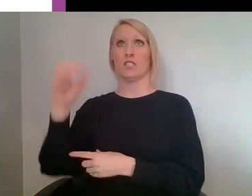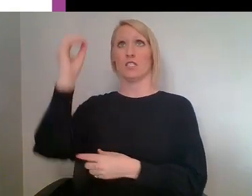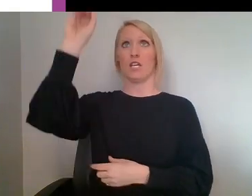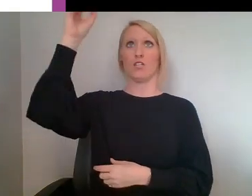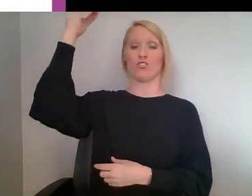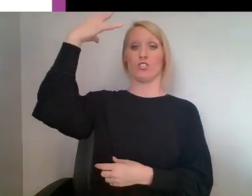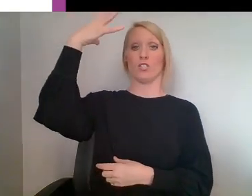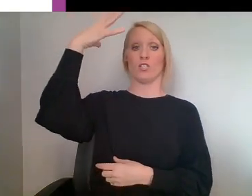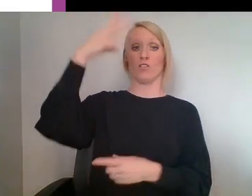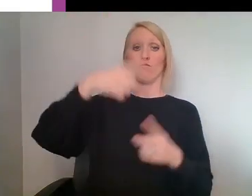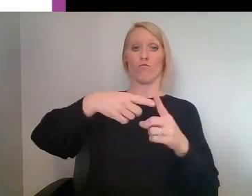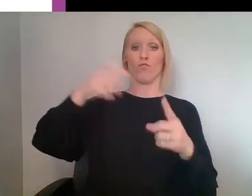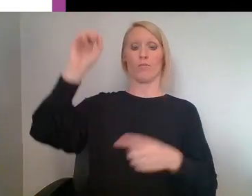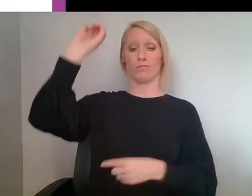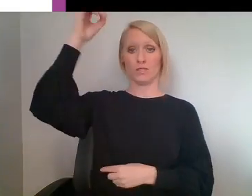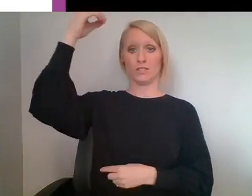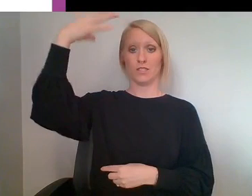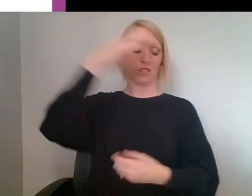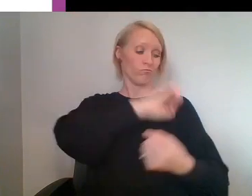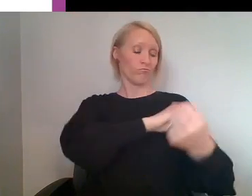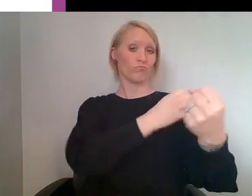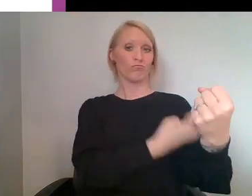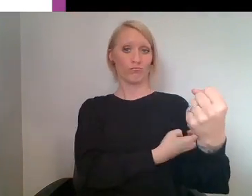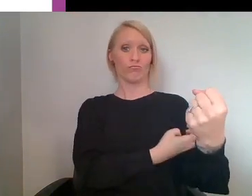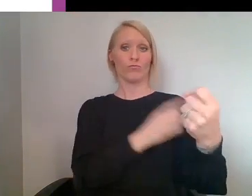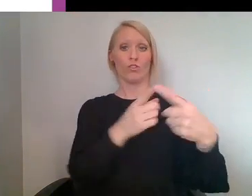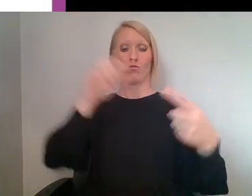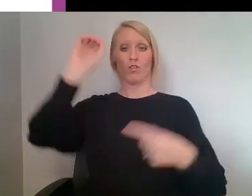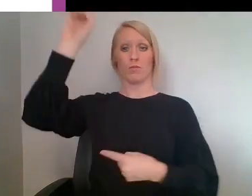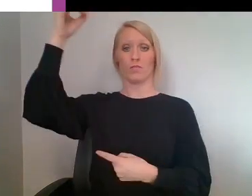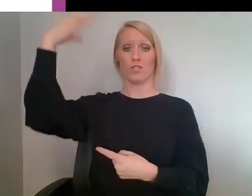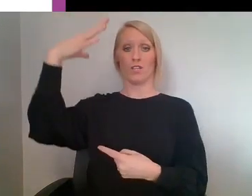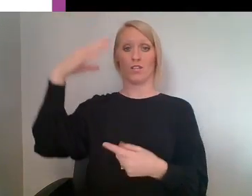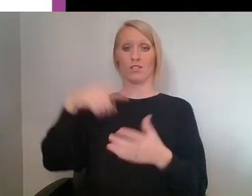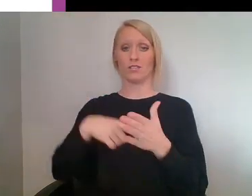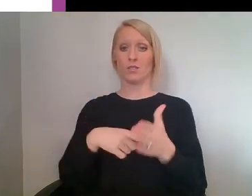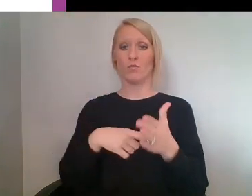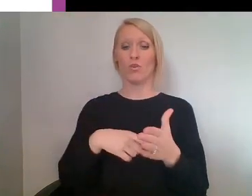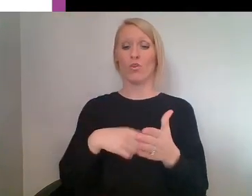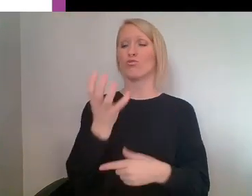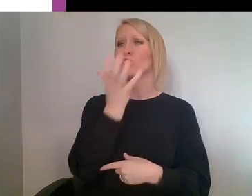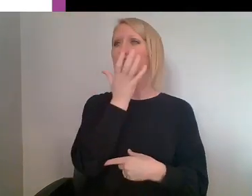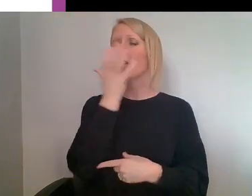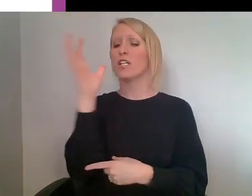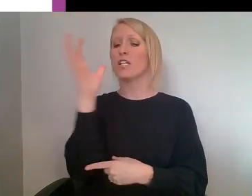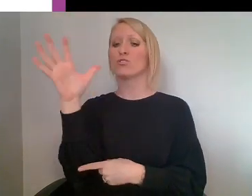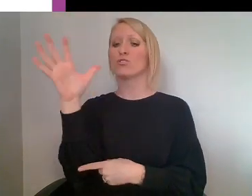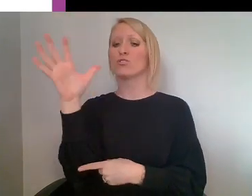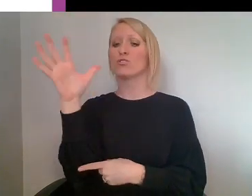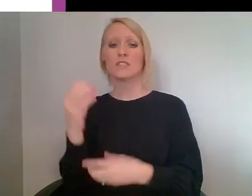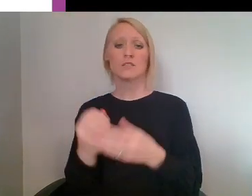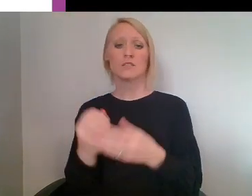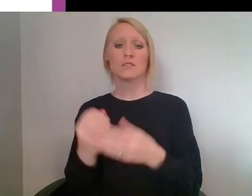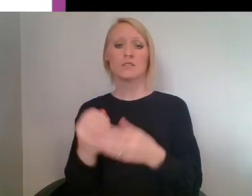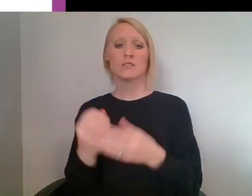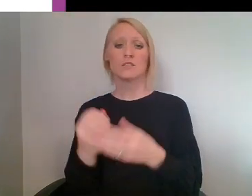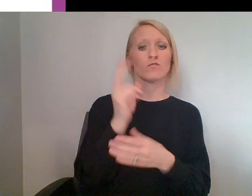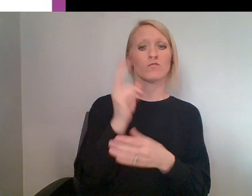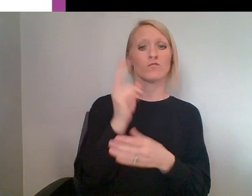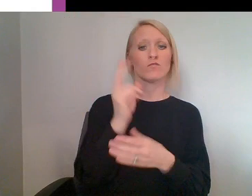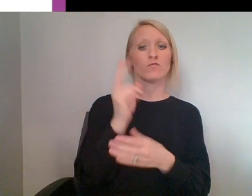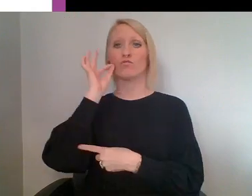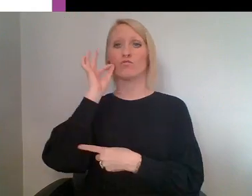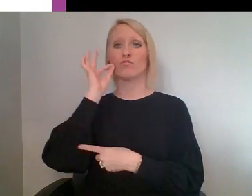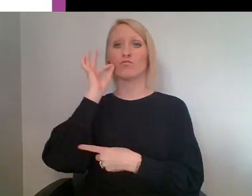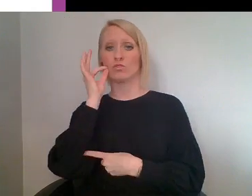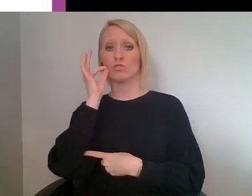trees or vegetables, fruits, if it's growing out of the ground as like a ground crop or like a fruit tree crop, you need to